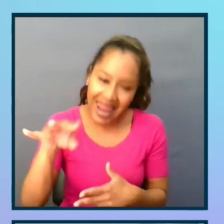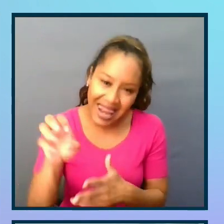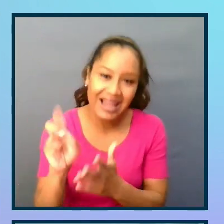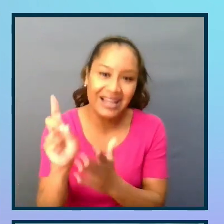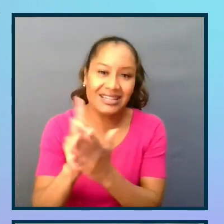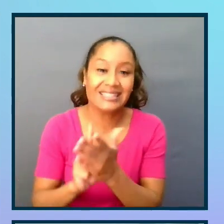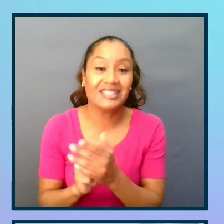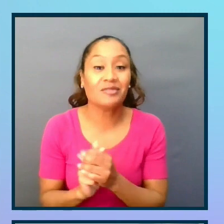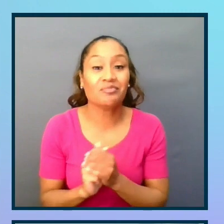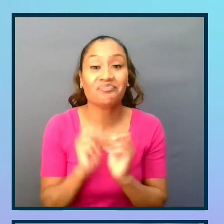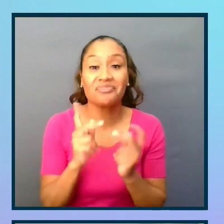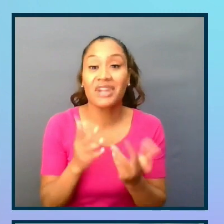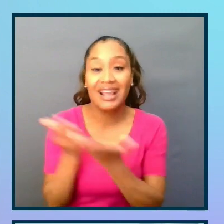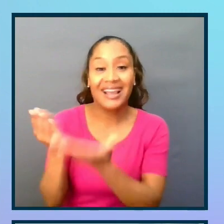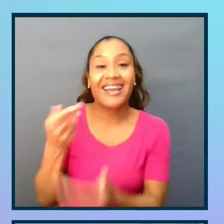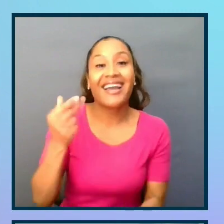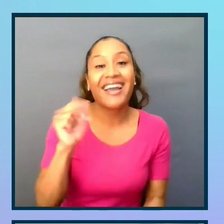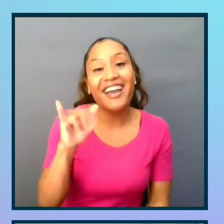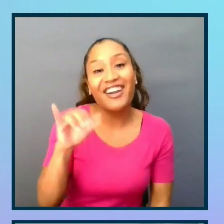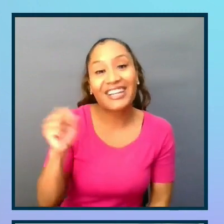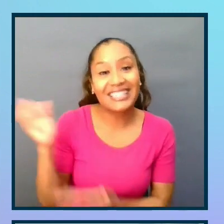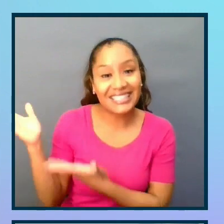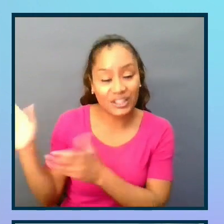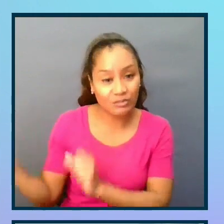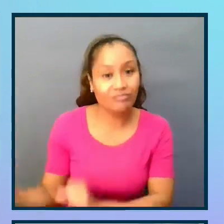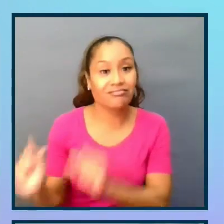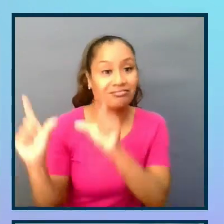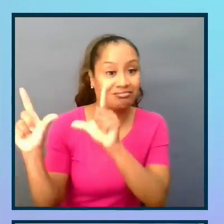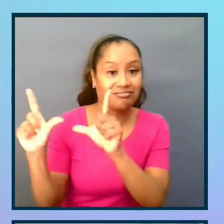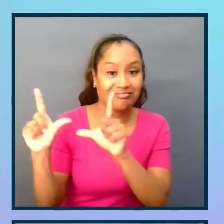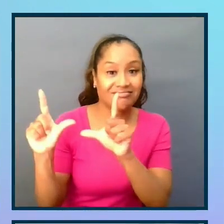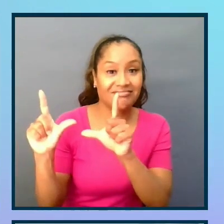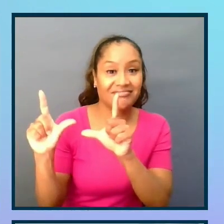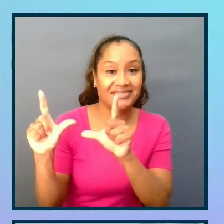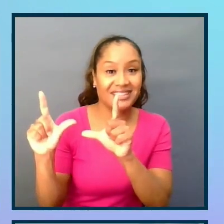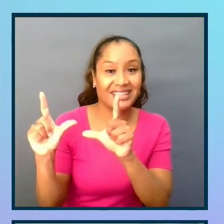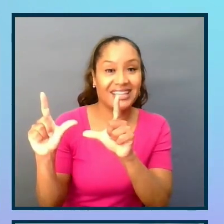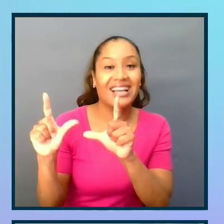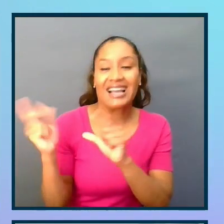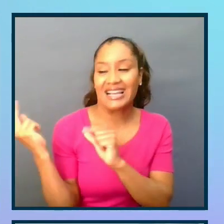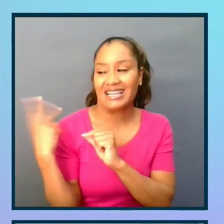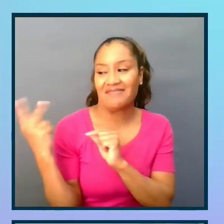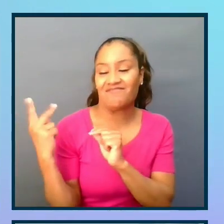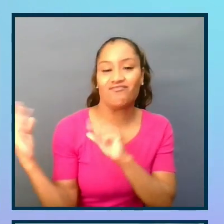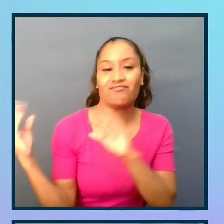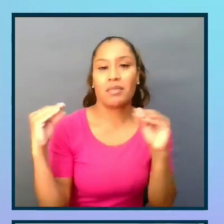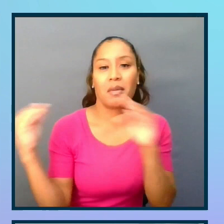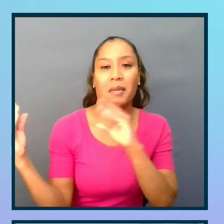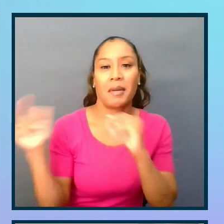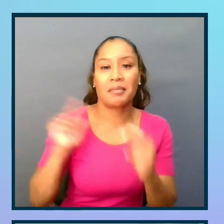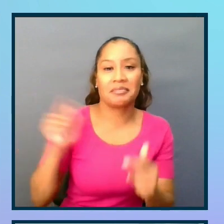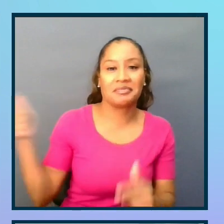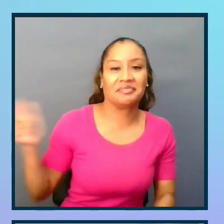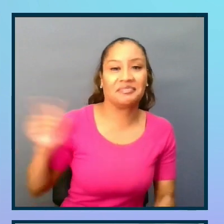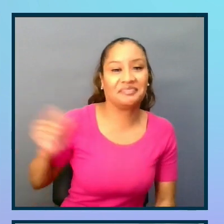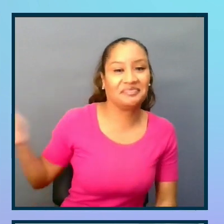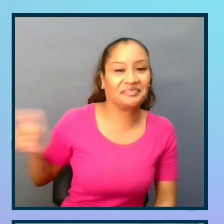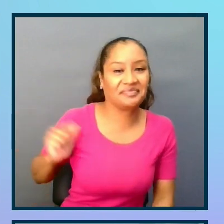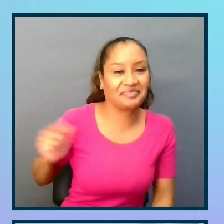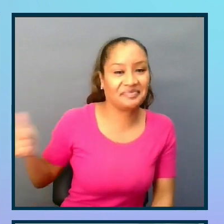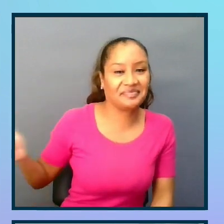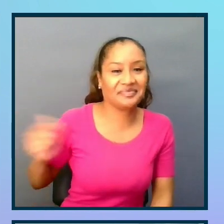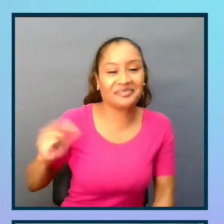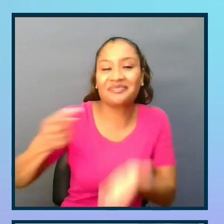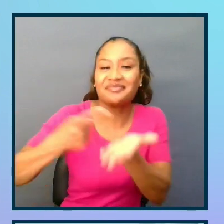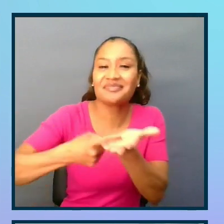that, I'll have Harris pull up the design, and he and I will be speaking back and forth, going over